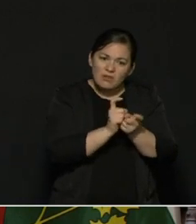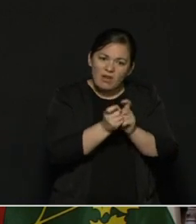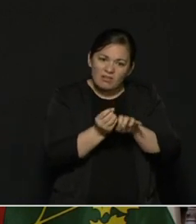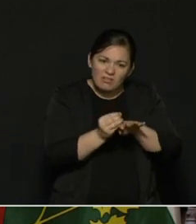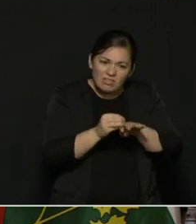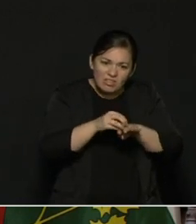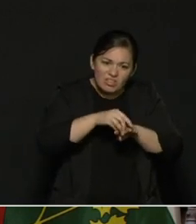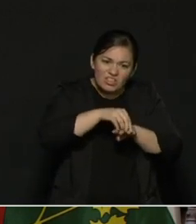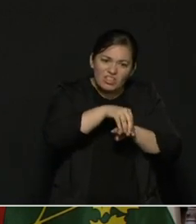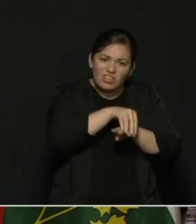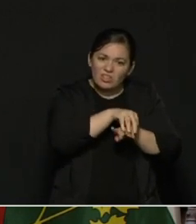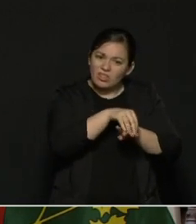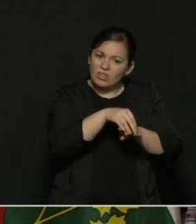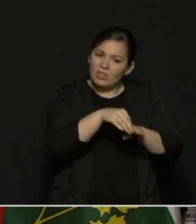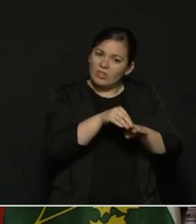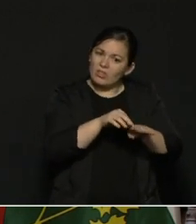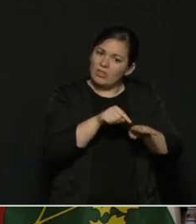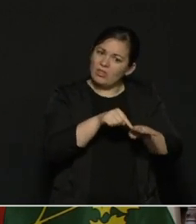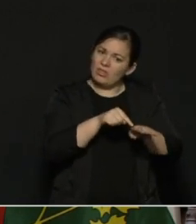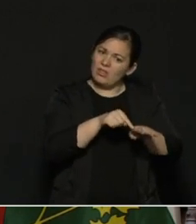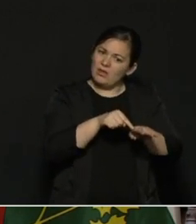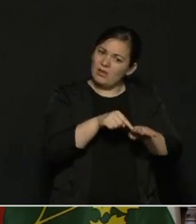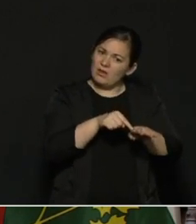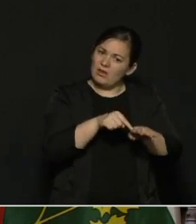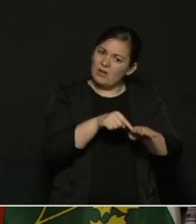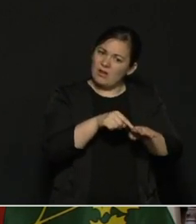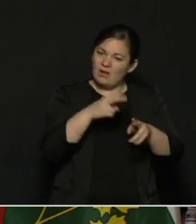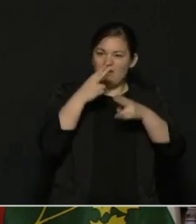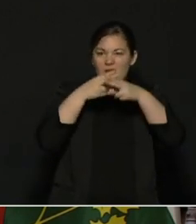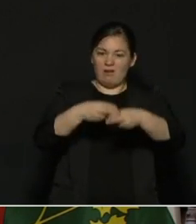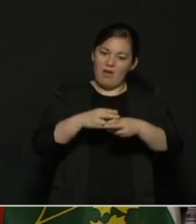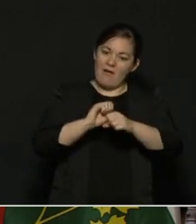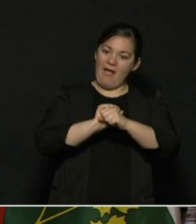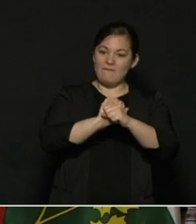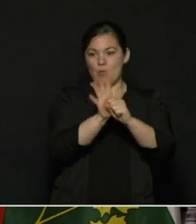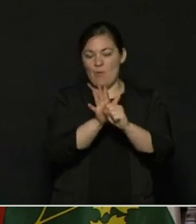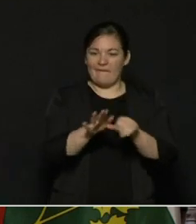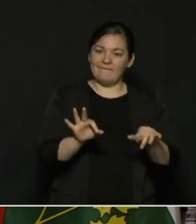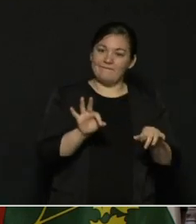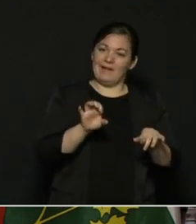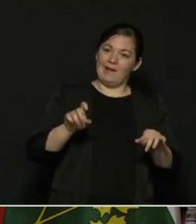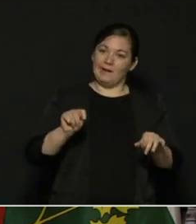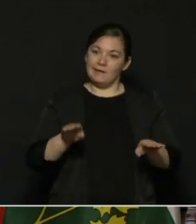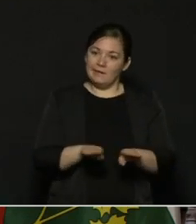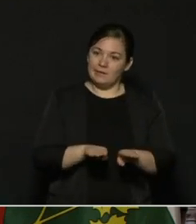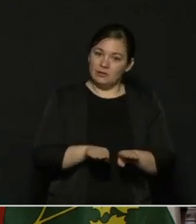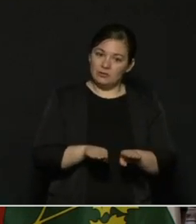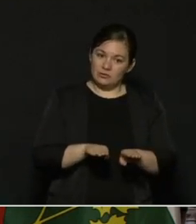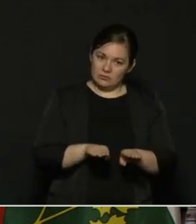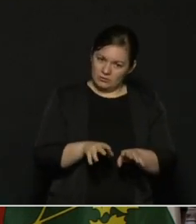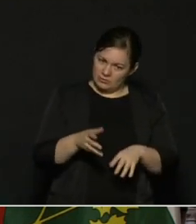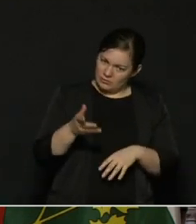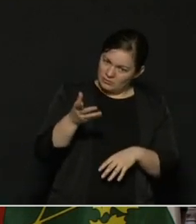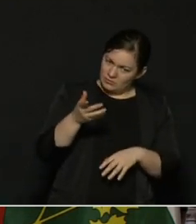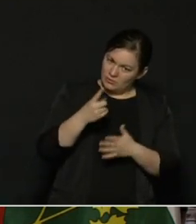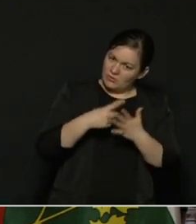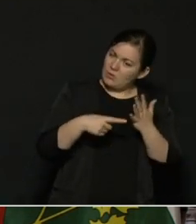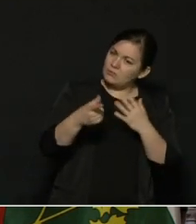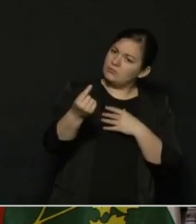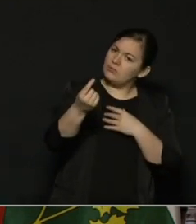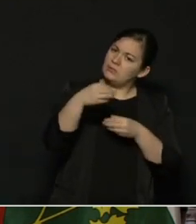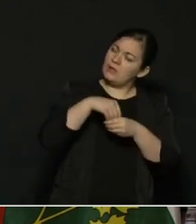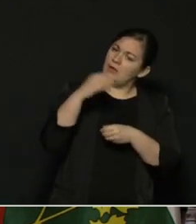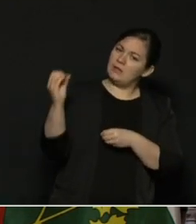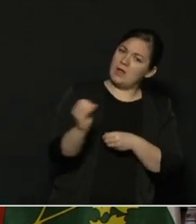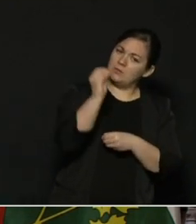does Public Health Ontario know or is kind of doing regarding this? Public Health Ontario has read the reports